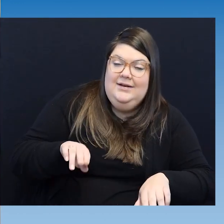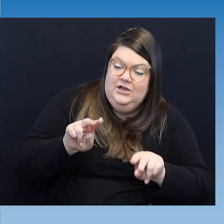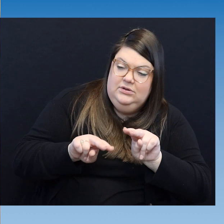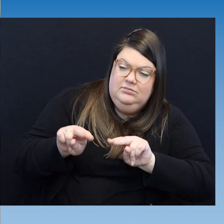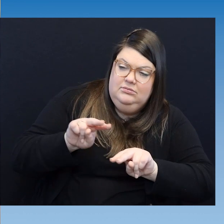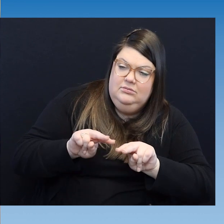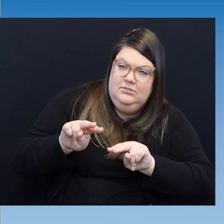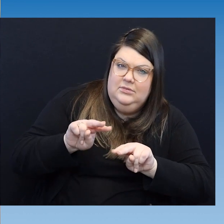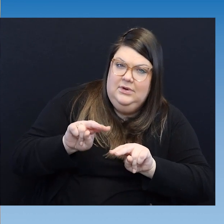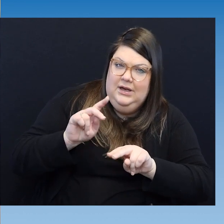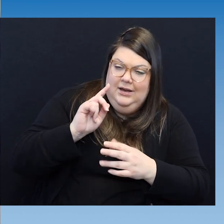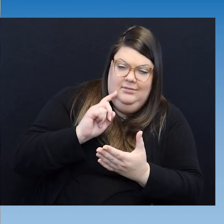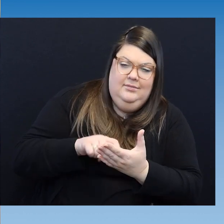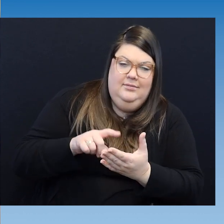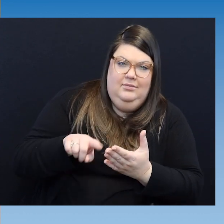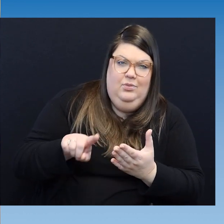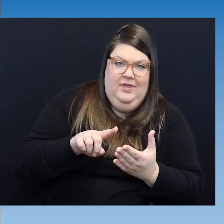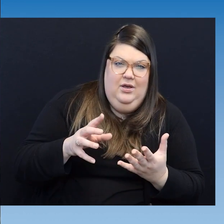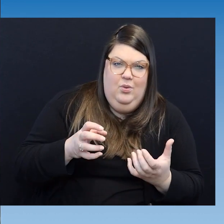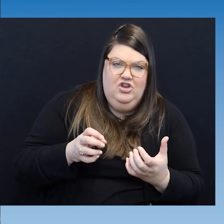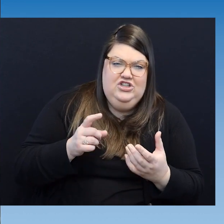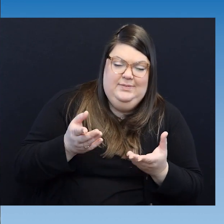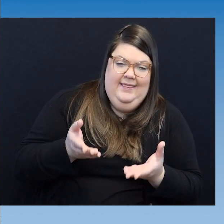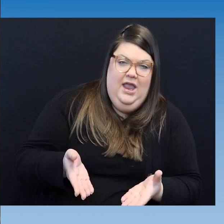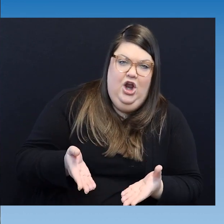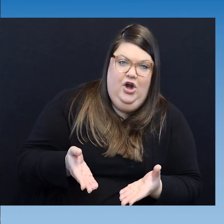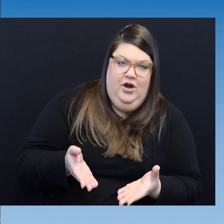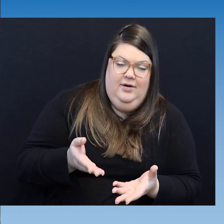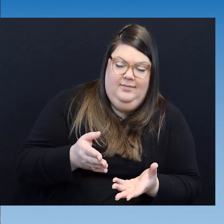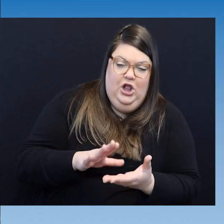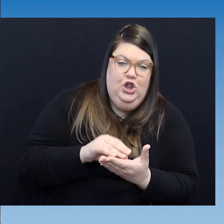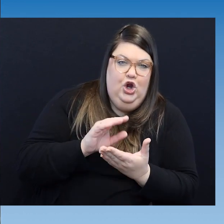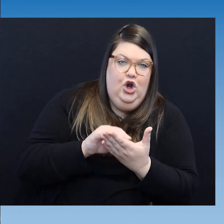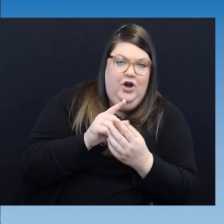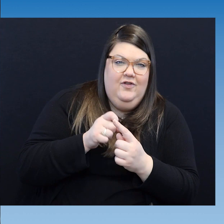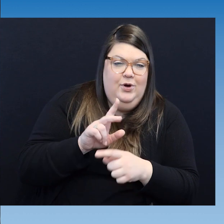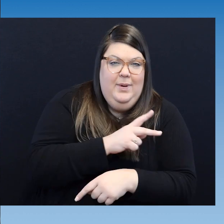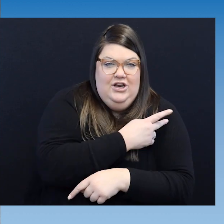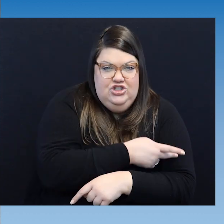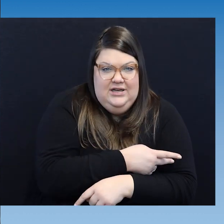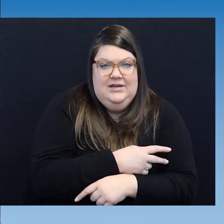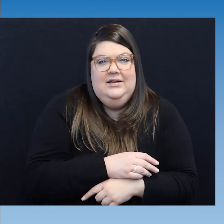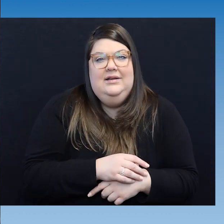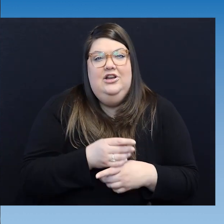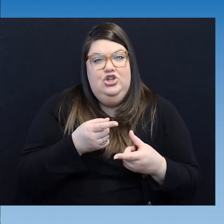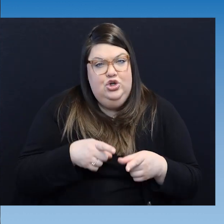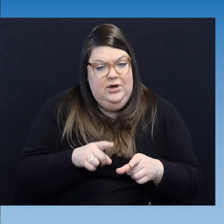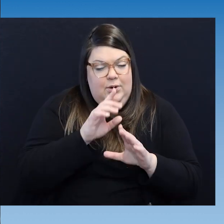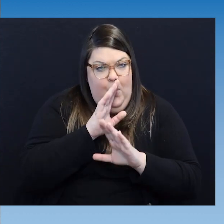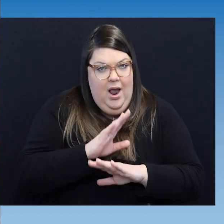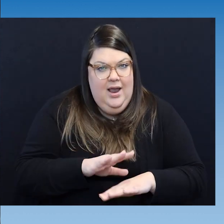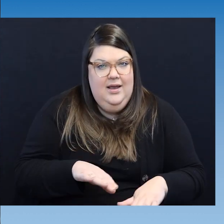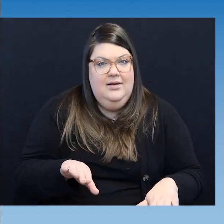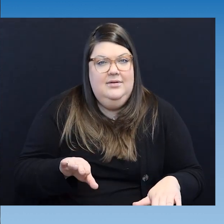yes, and read and just be there and learn from your patient in quietness, as